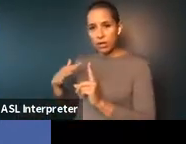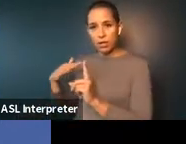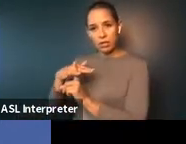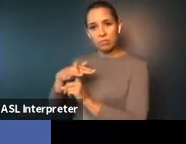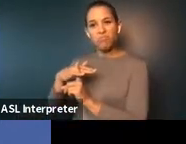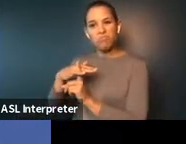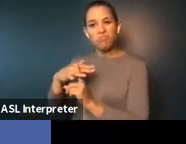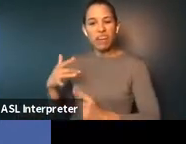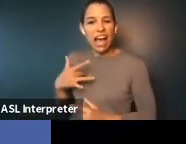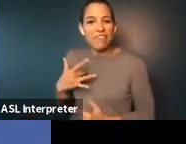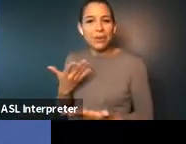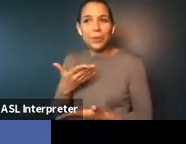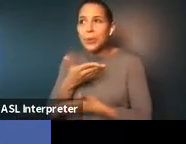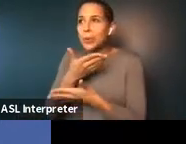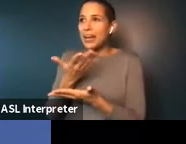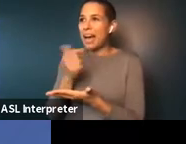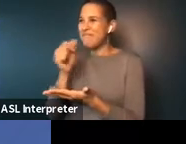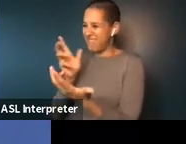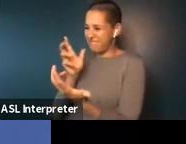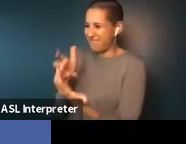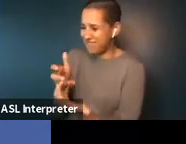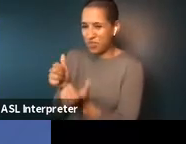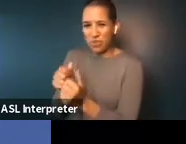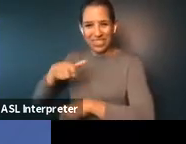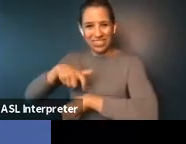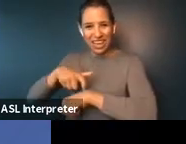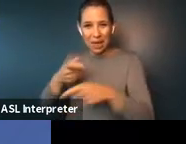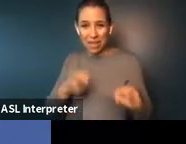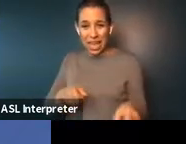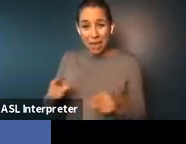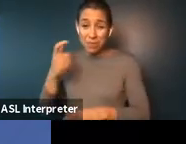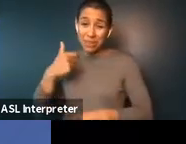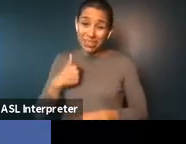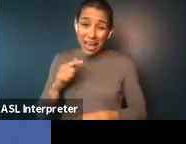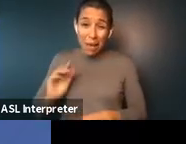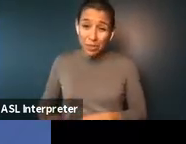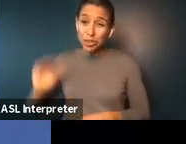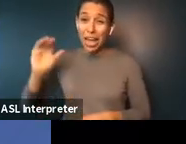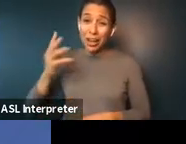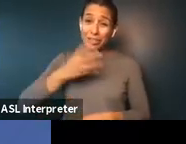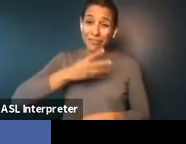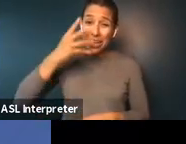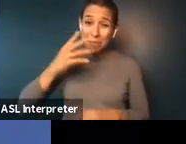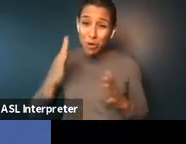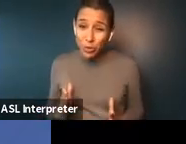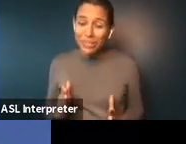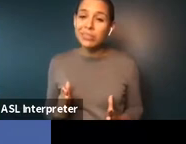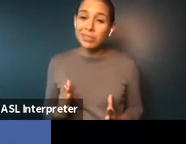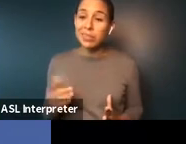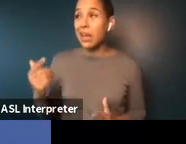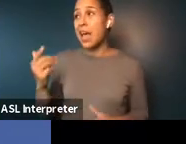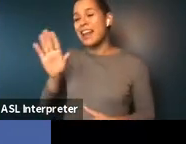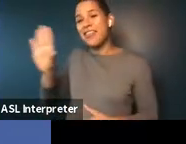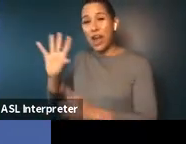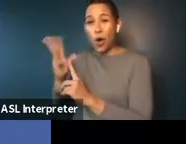of time and out of place as a child of immigrants who brought over a sort of frozen version of their culture